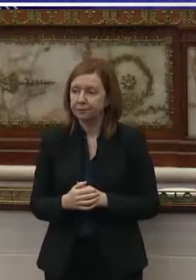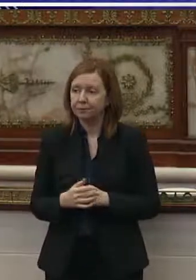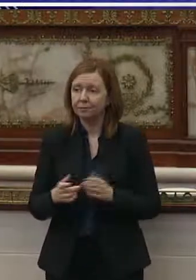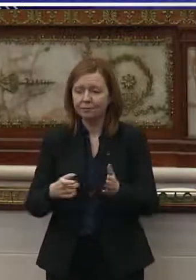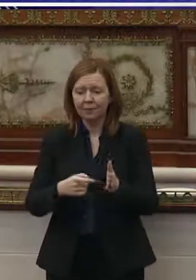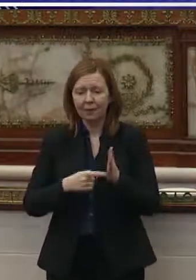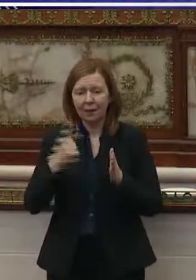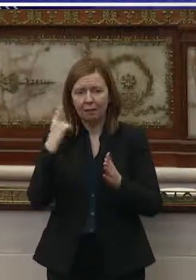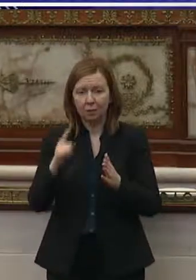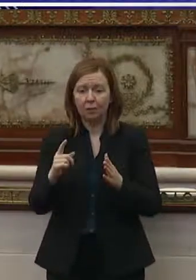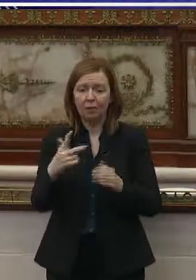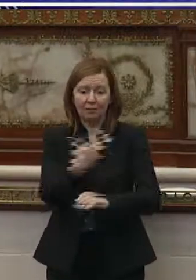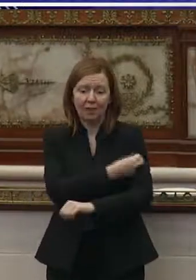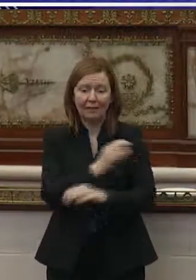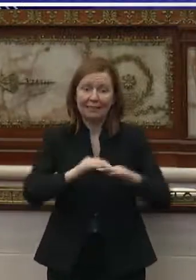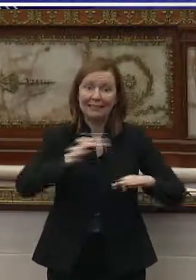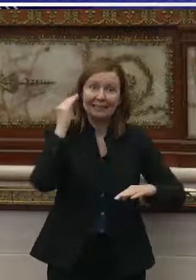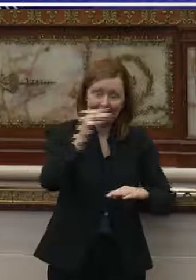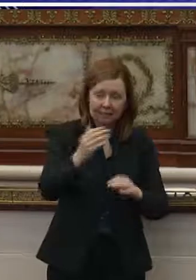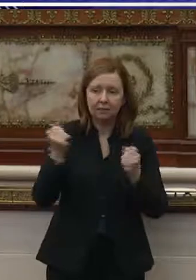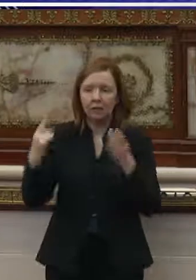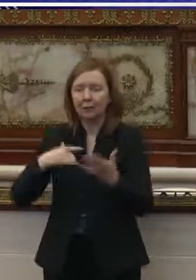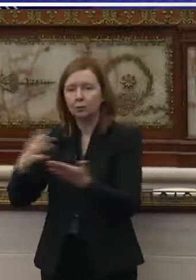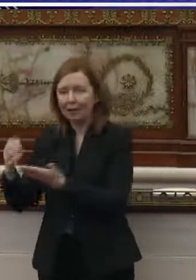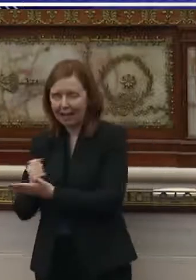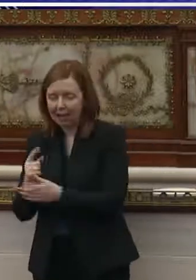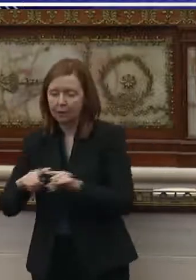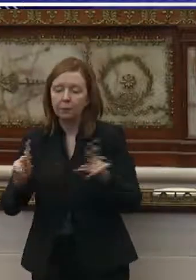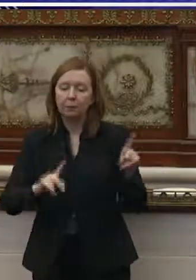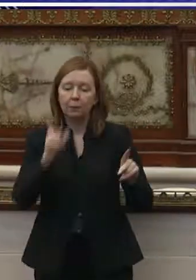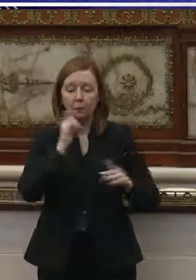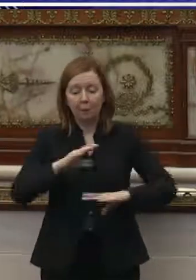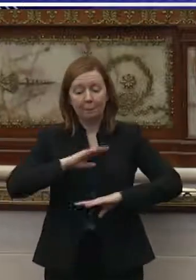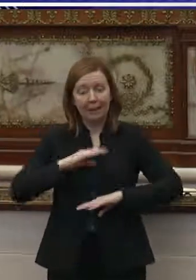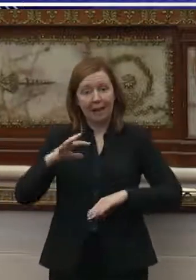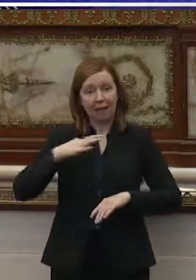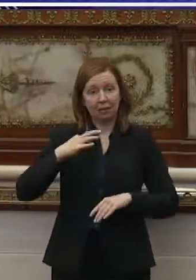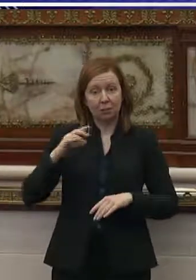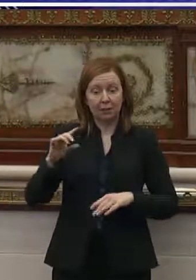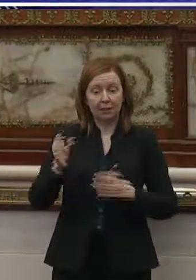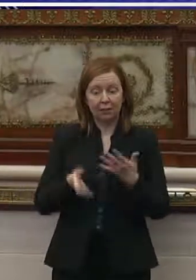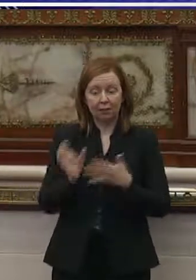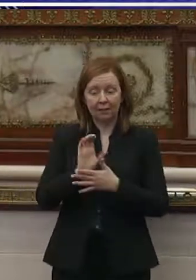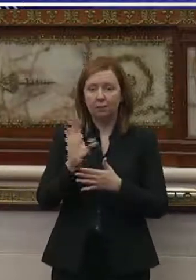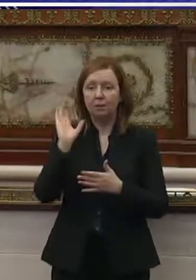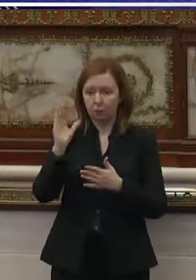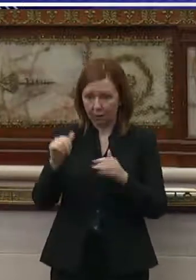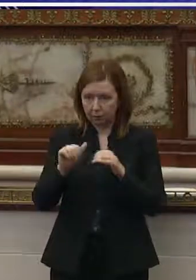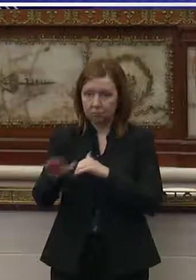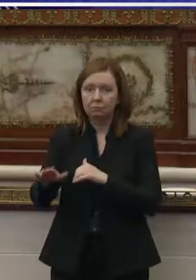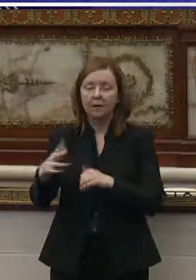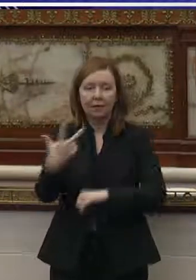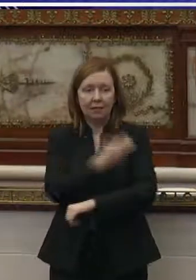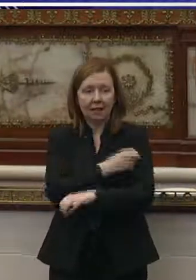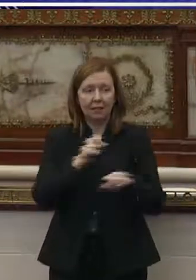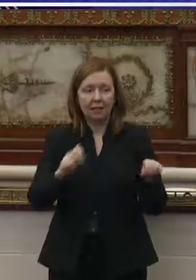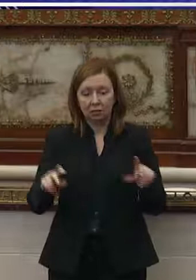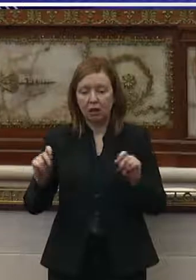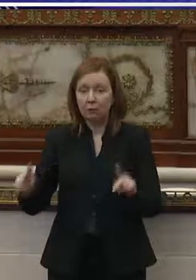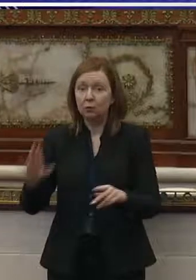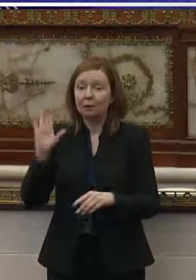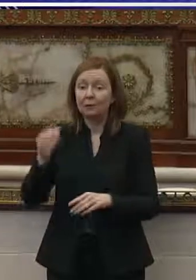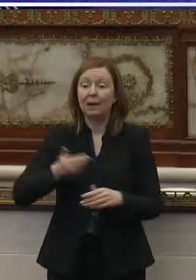demand for vaccination greatly exceeds the supply, people who meet eligibility criteria will be directed to their vaccination opportunities either